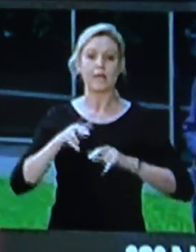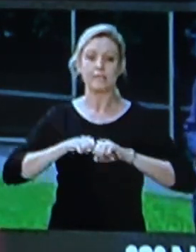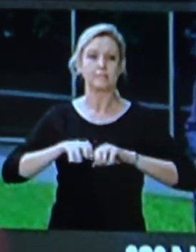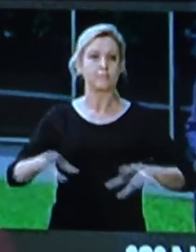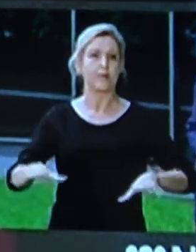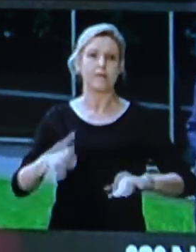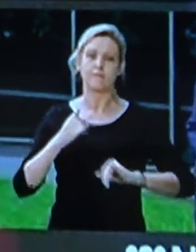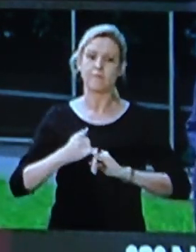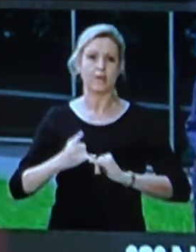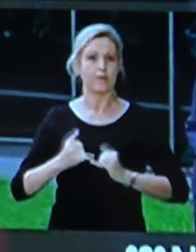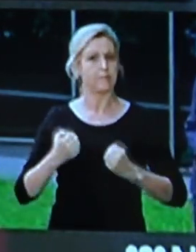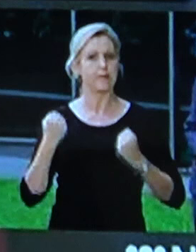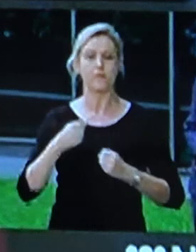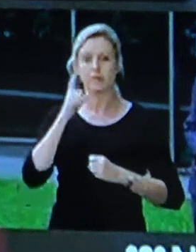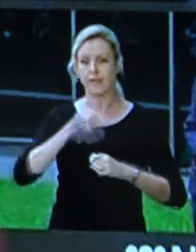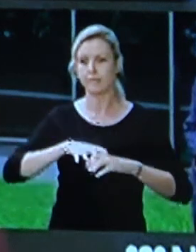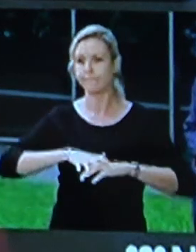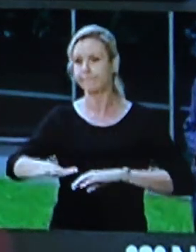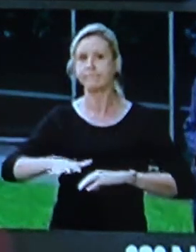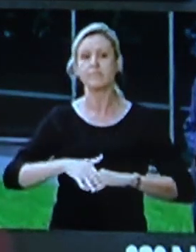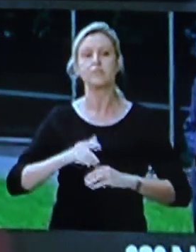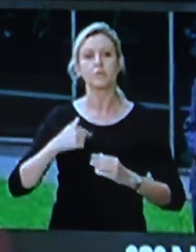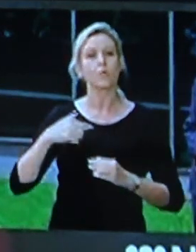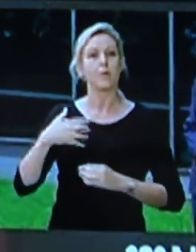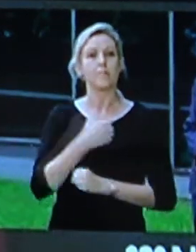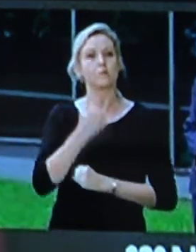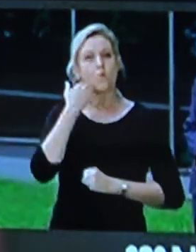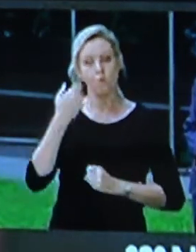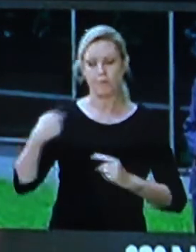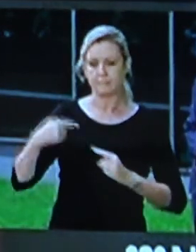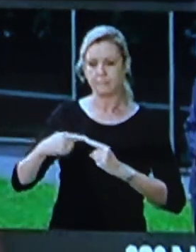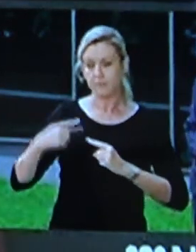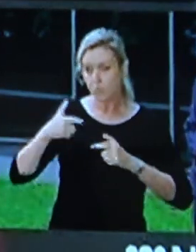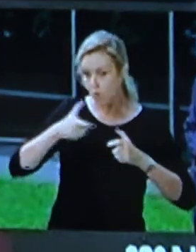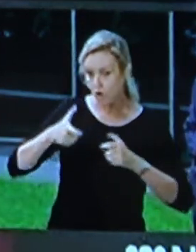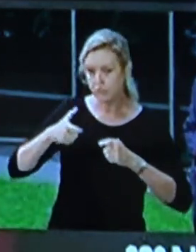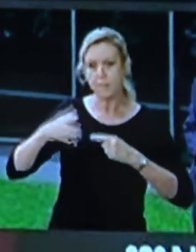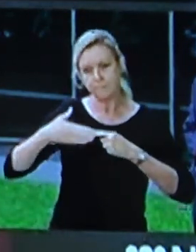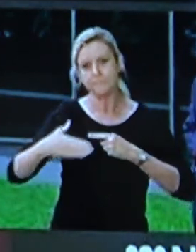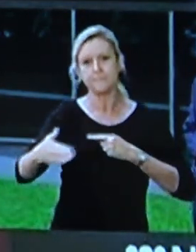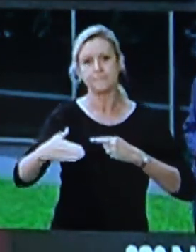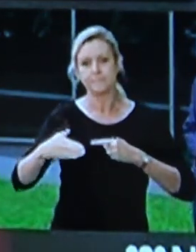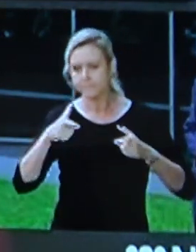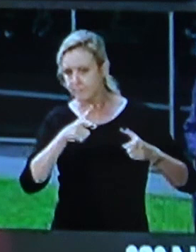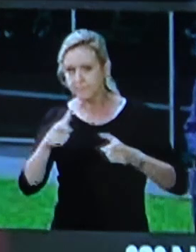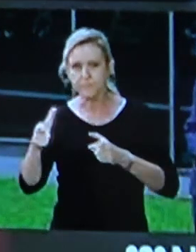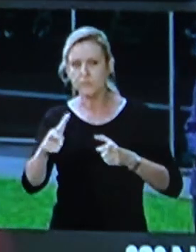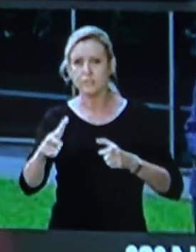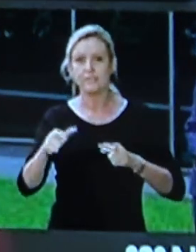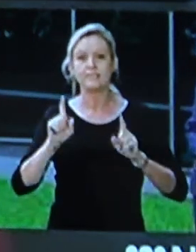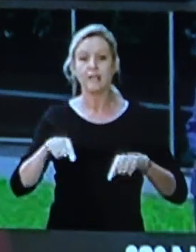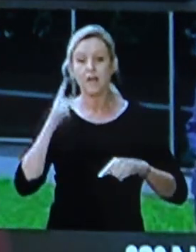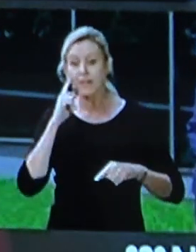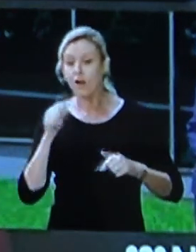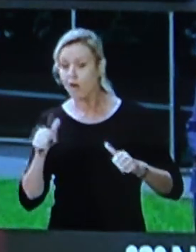very unfortunately too effectively. And therefore, we have to maintain our vigilance. We can't let our foot off the pedal. We can't relax.